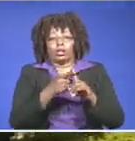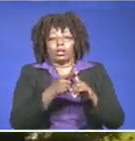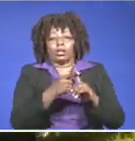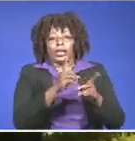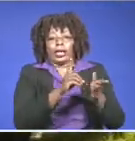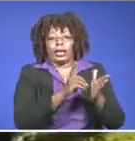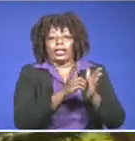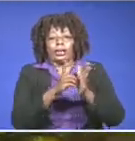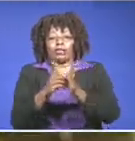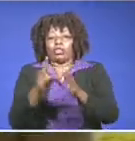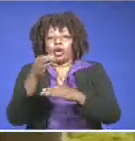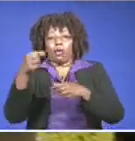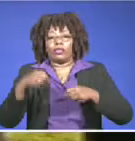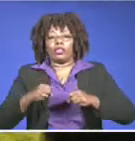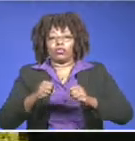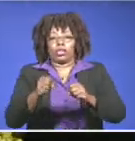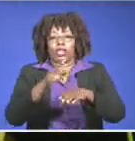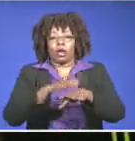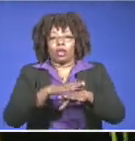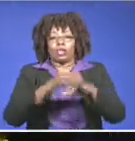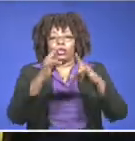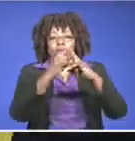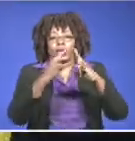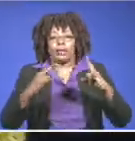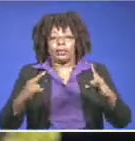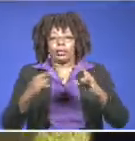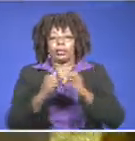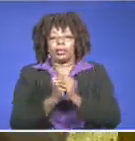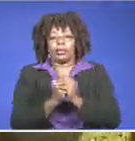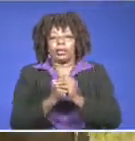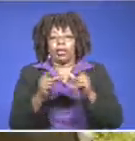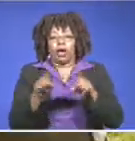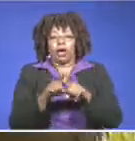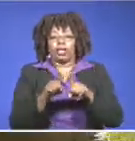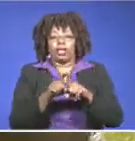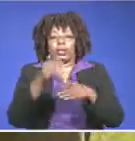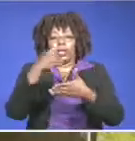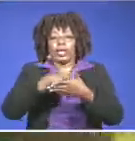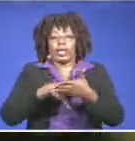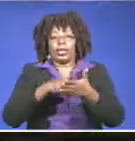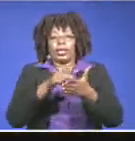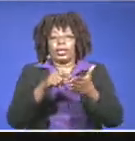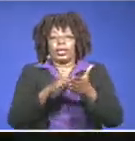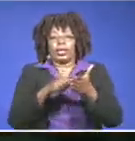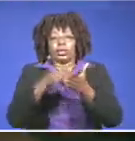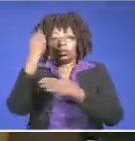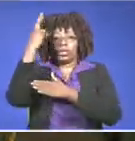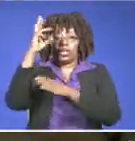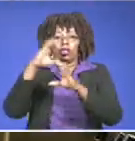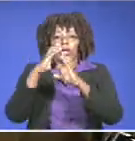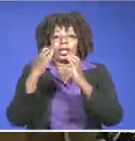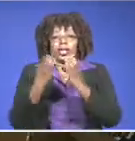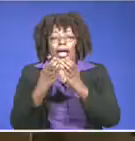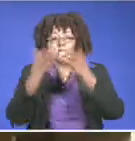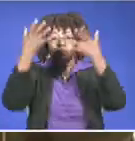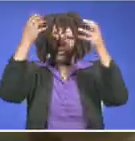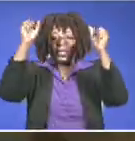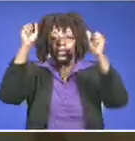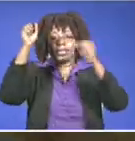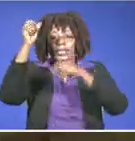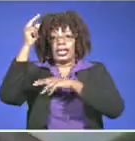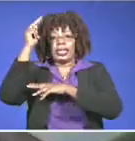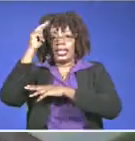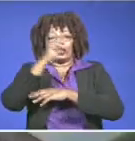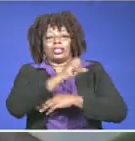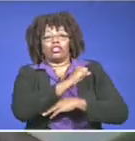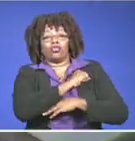off the street and onto the campus. Also joining in on the protest was Senior Class Council President Nelson